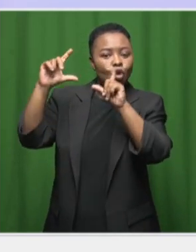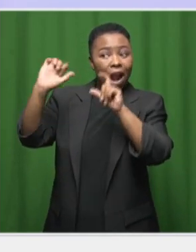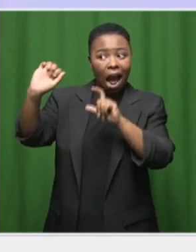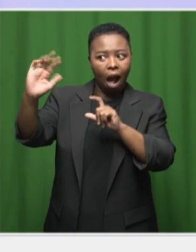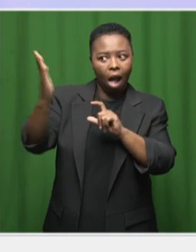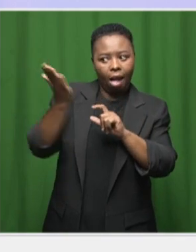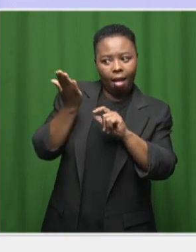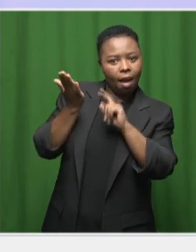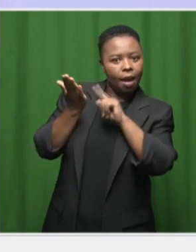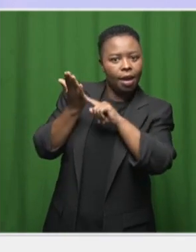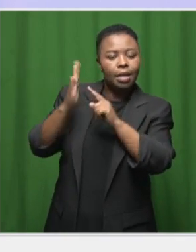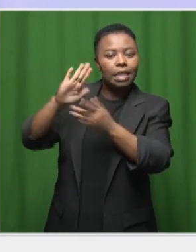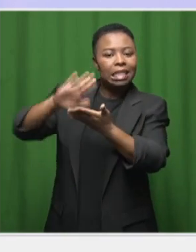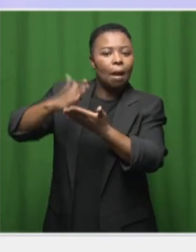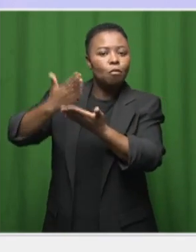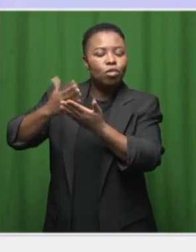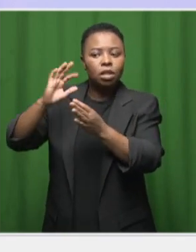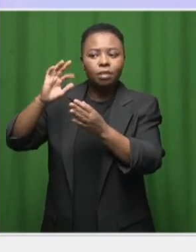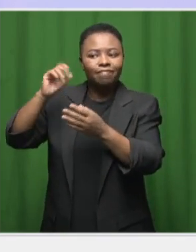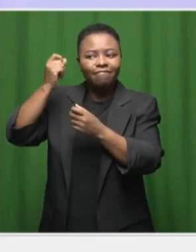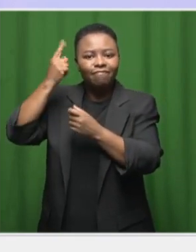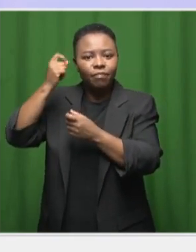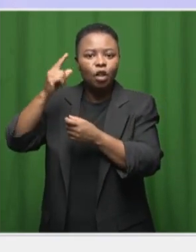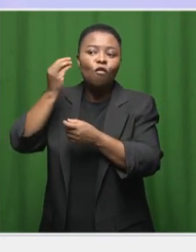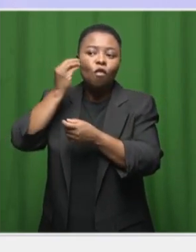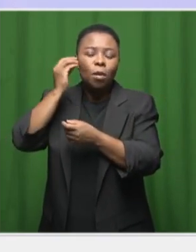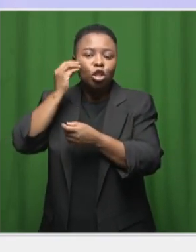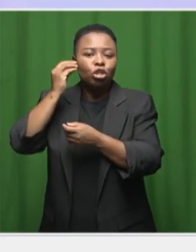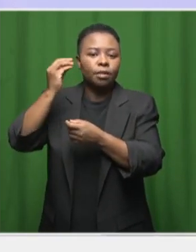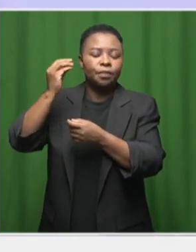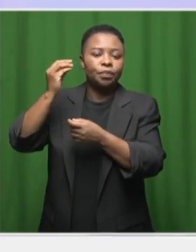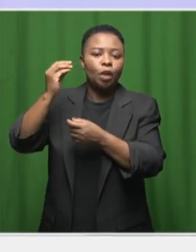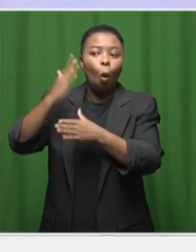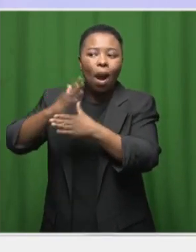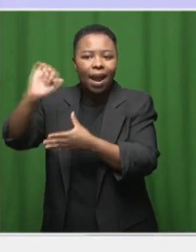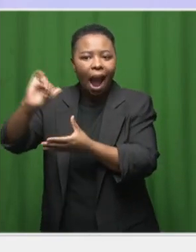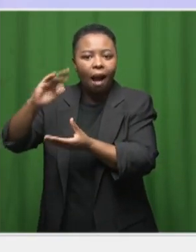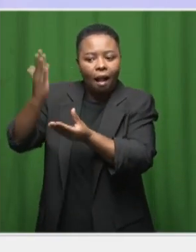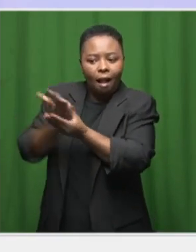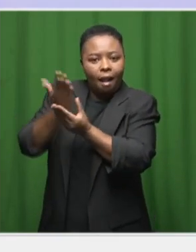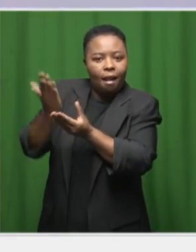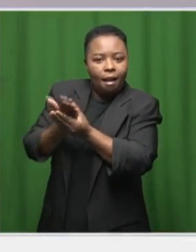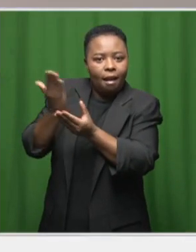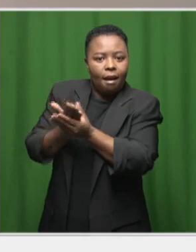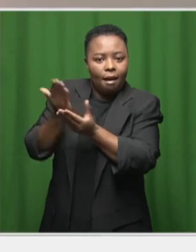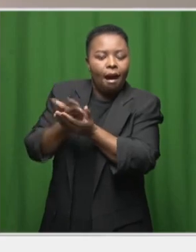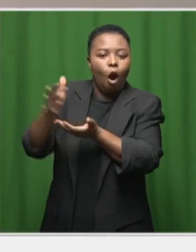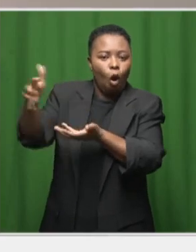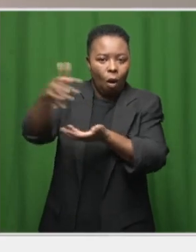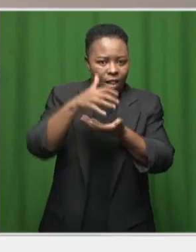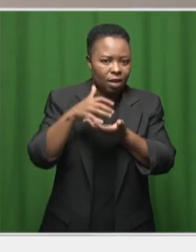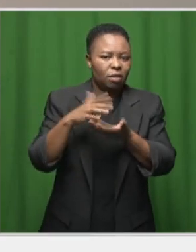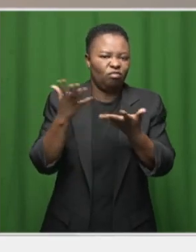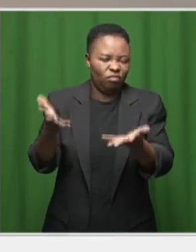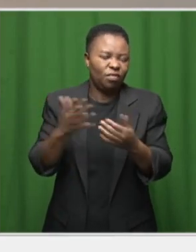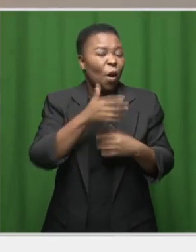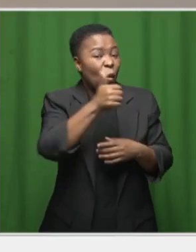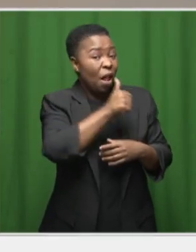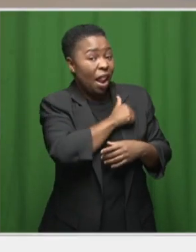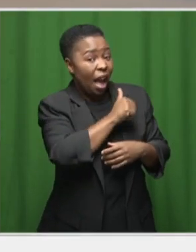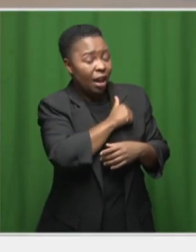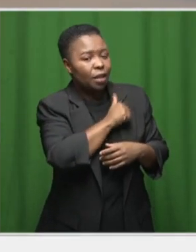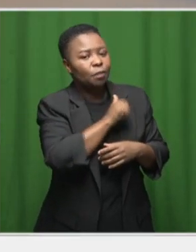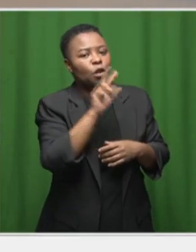to interpret his times and to archive his work. All right, Ngoma, thank you so much for talking to us. Good luck with this project. Ngoma